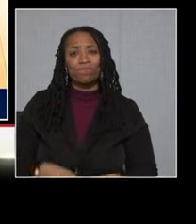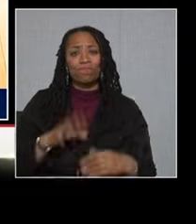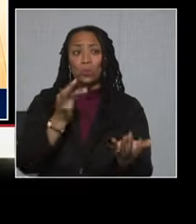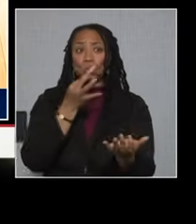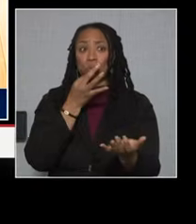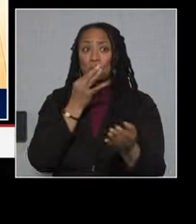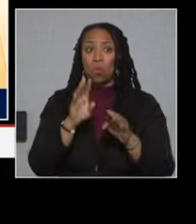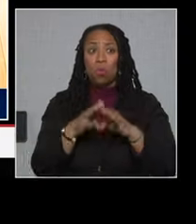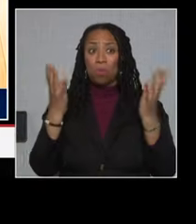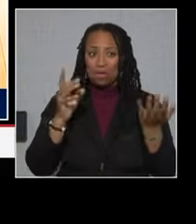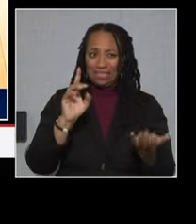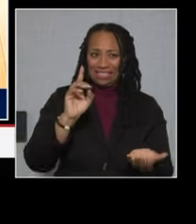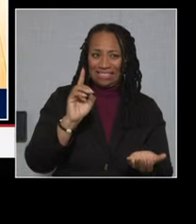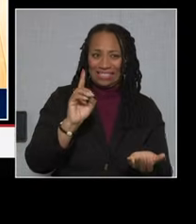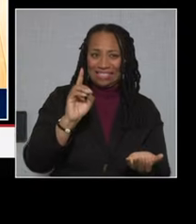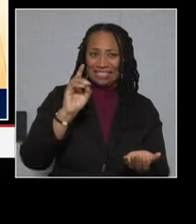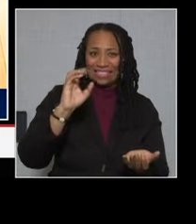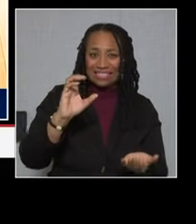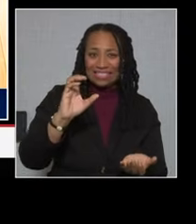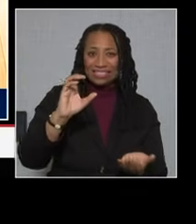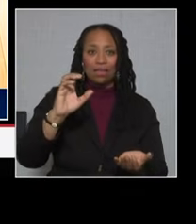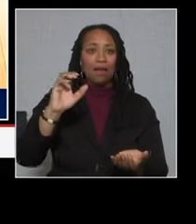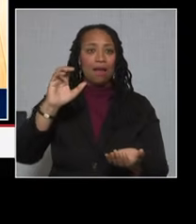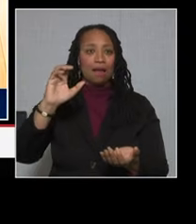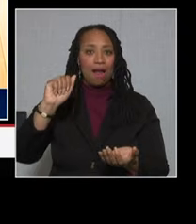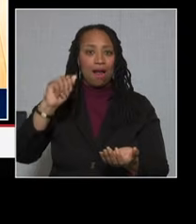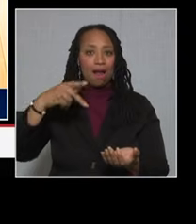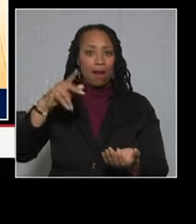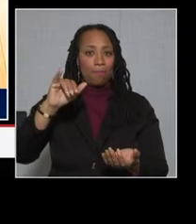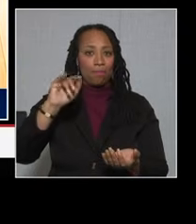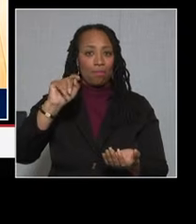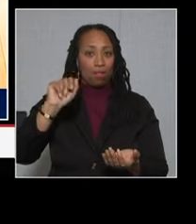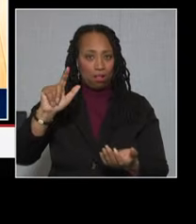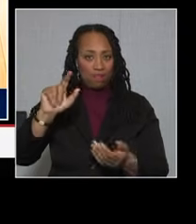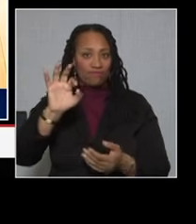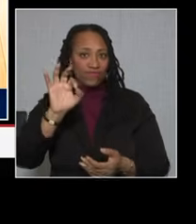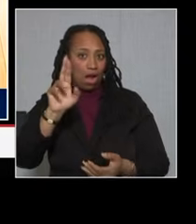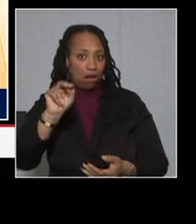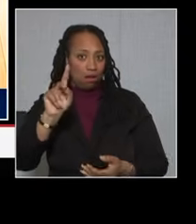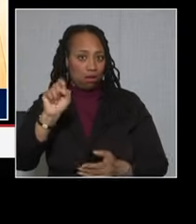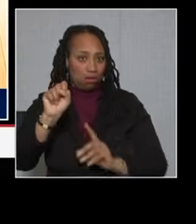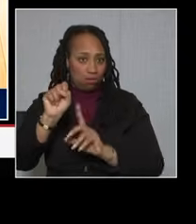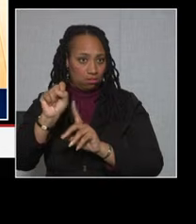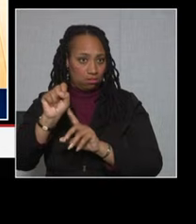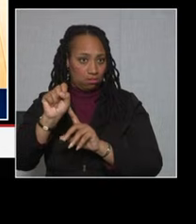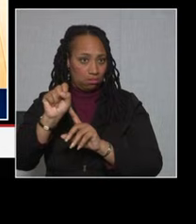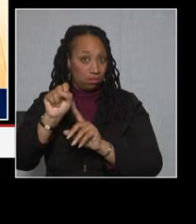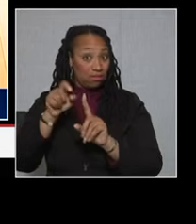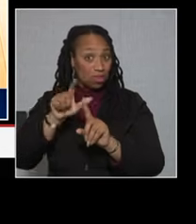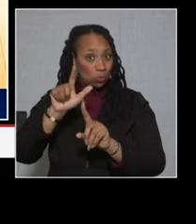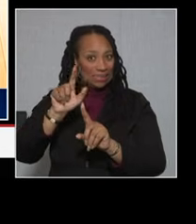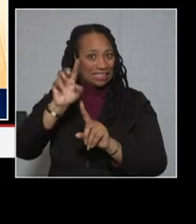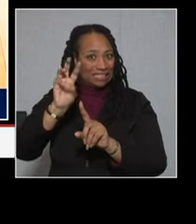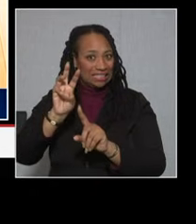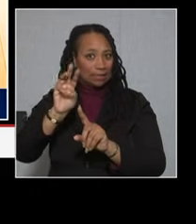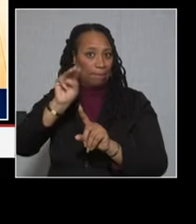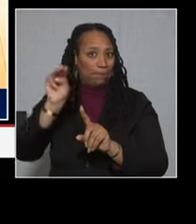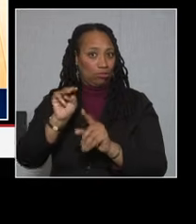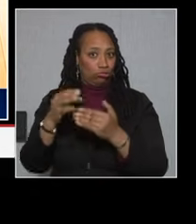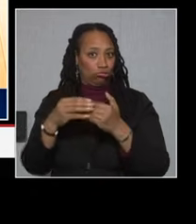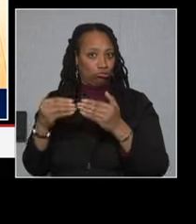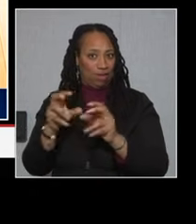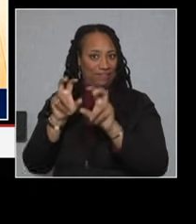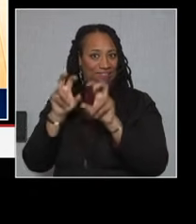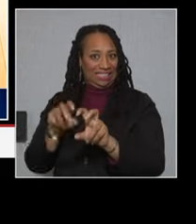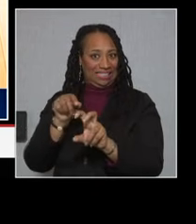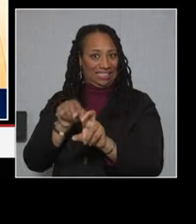also looking to leverage that $26 million investment. And the mayor's 26 budget creates new